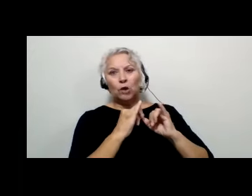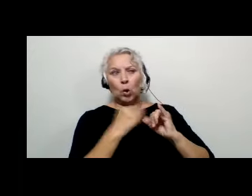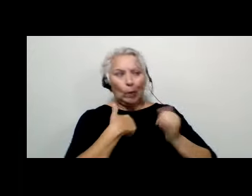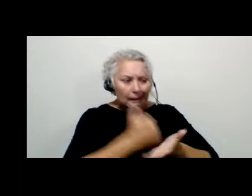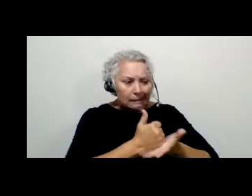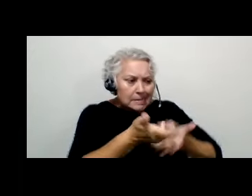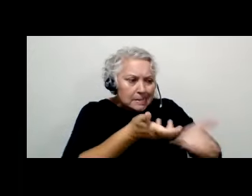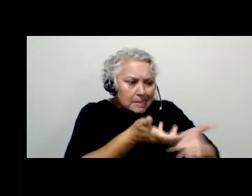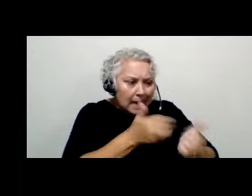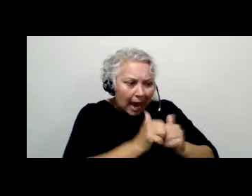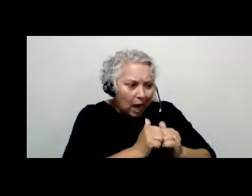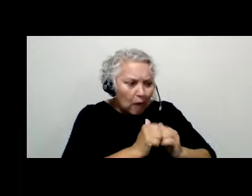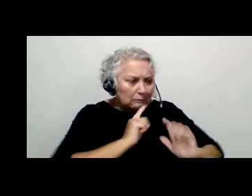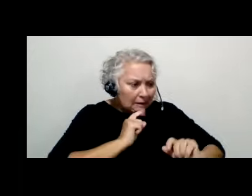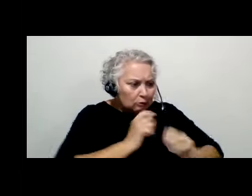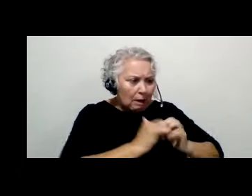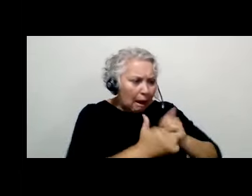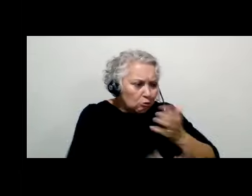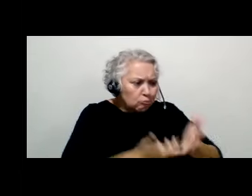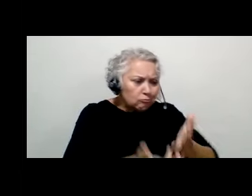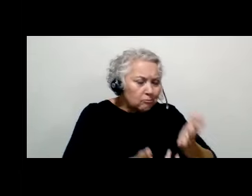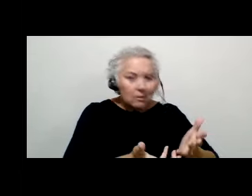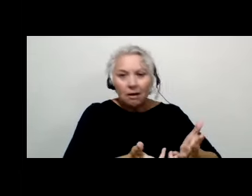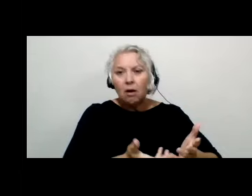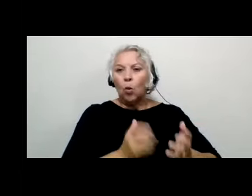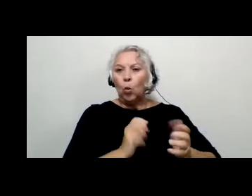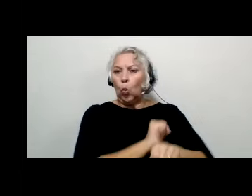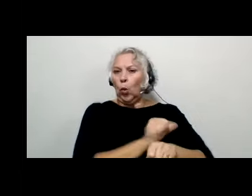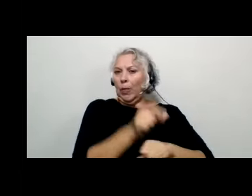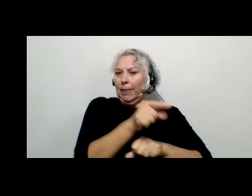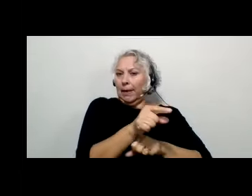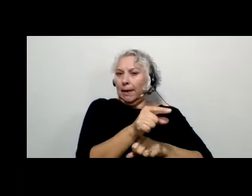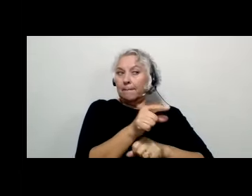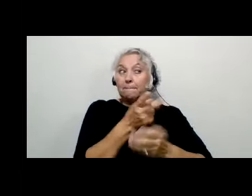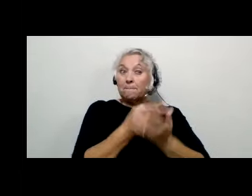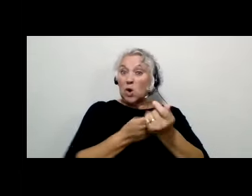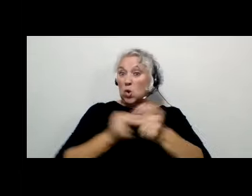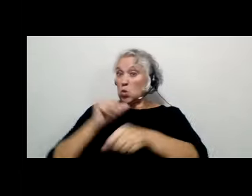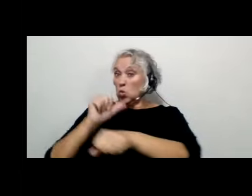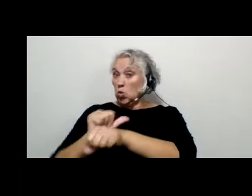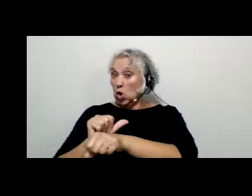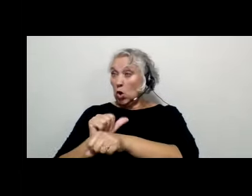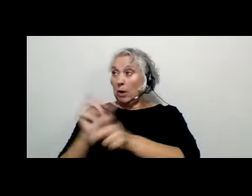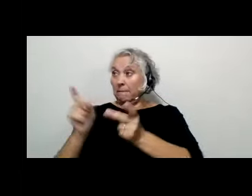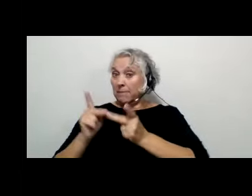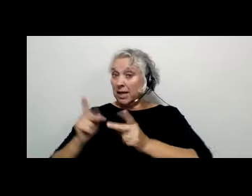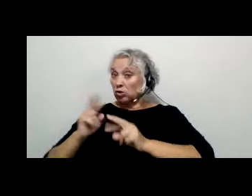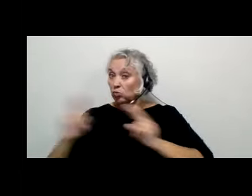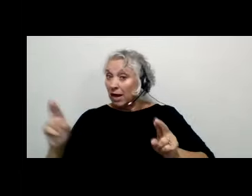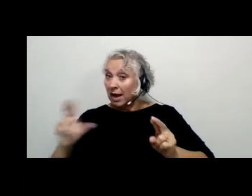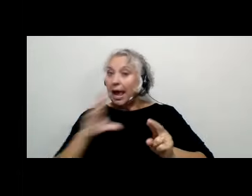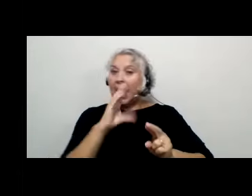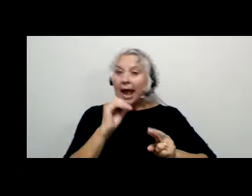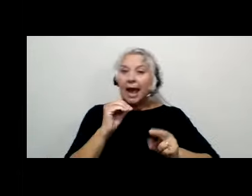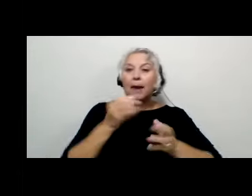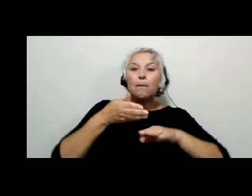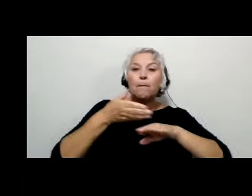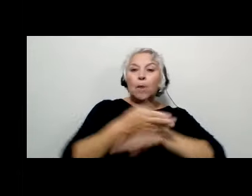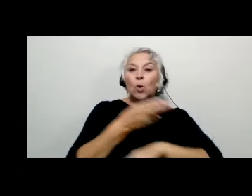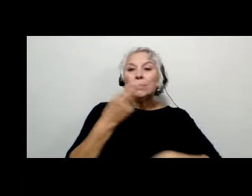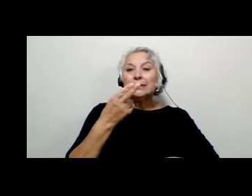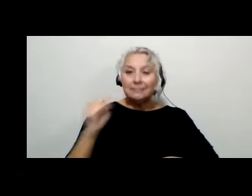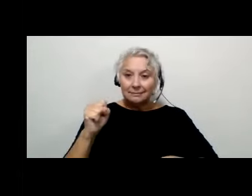interview skills. And that can be in both the workplace readiness, but also in the post-secondary counseling. We